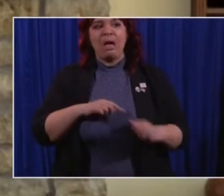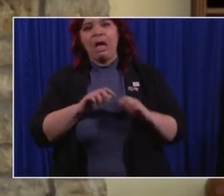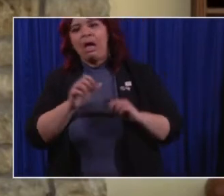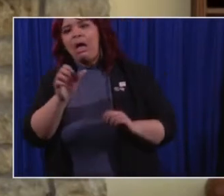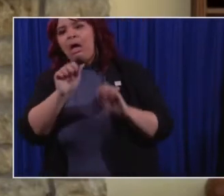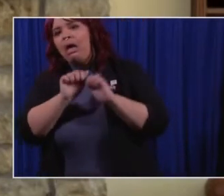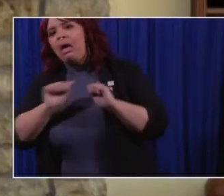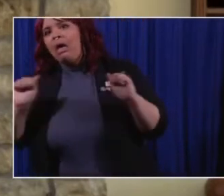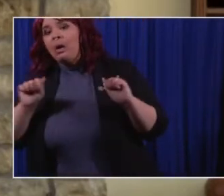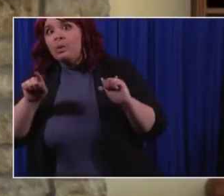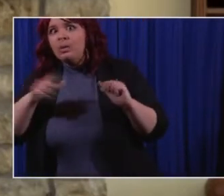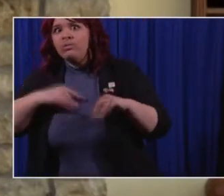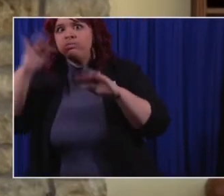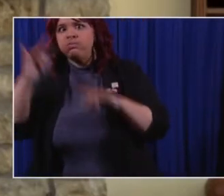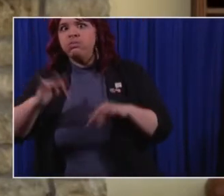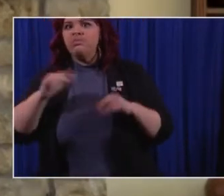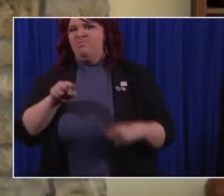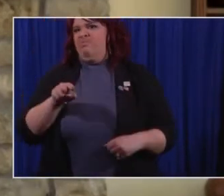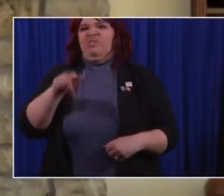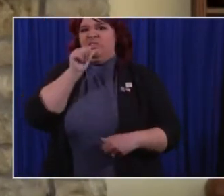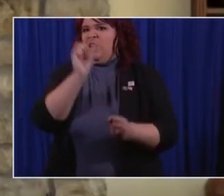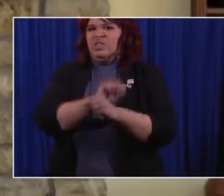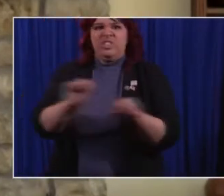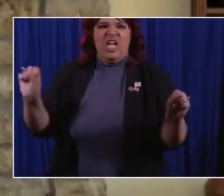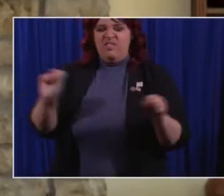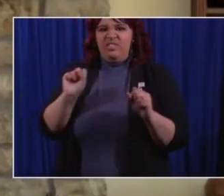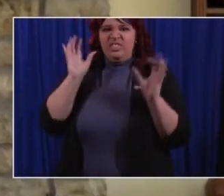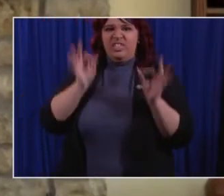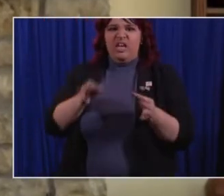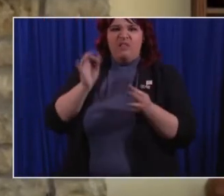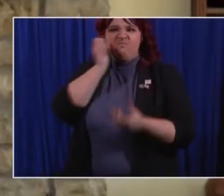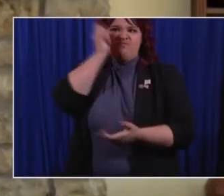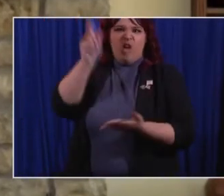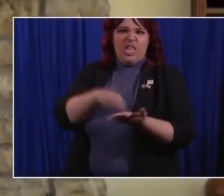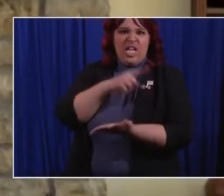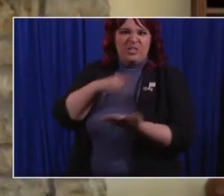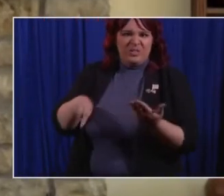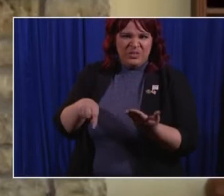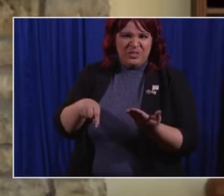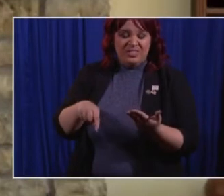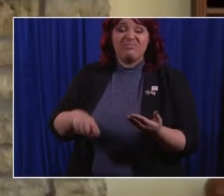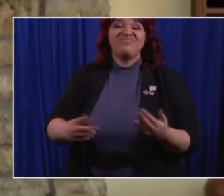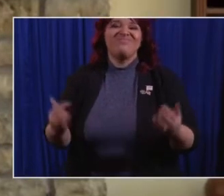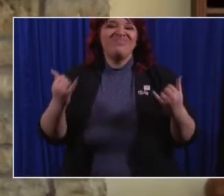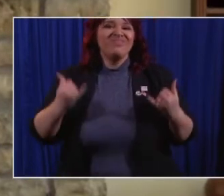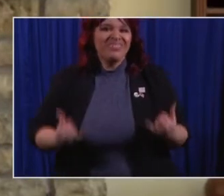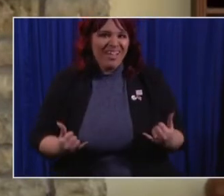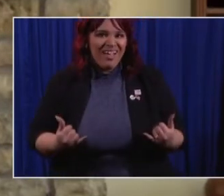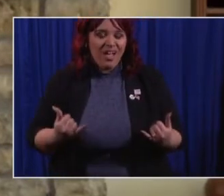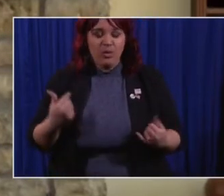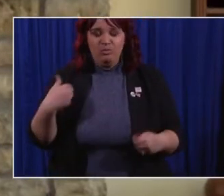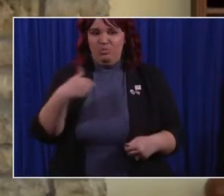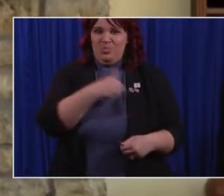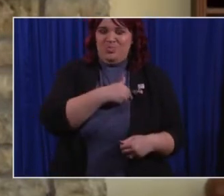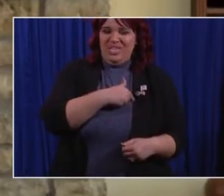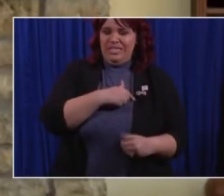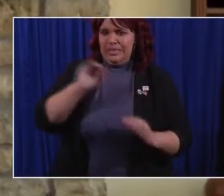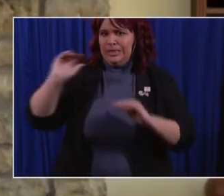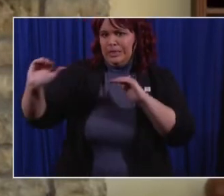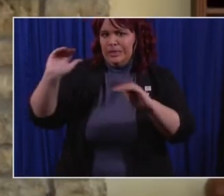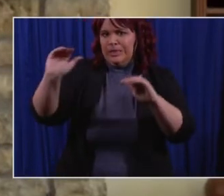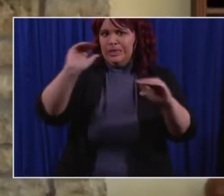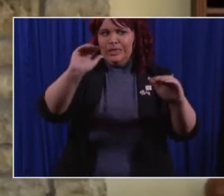one of the other things that we're working with local health departments on is literally finding people